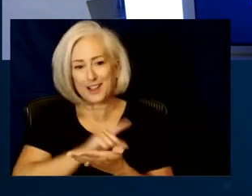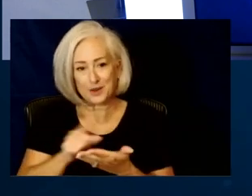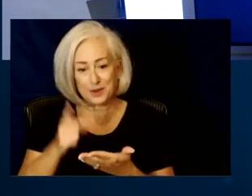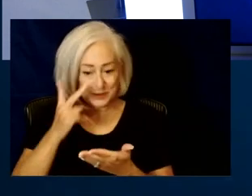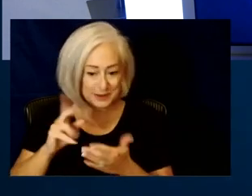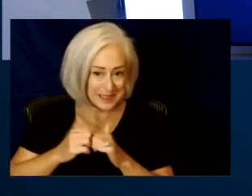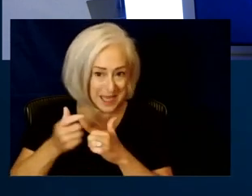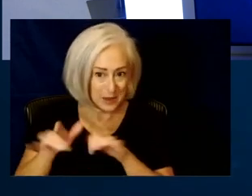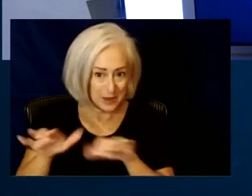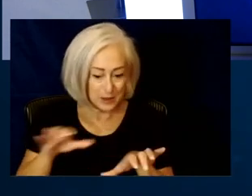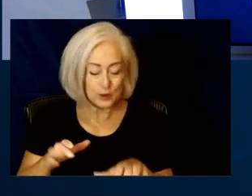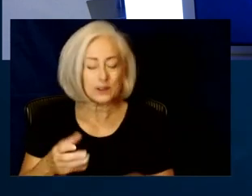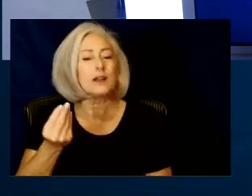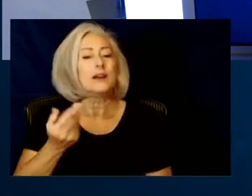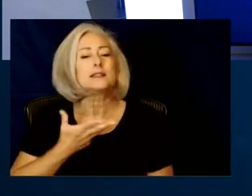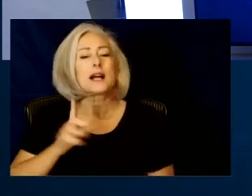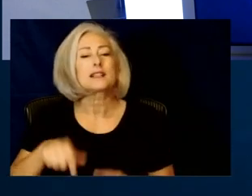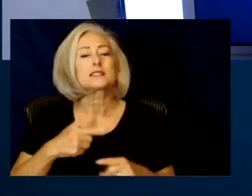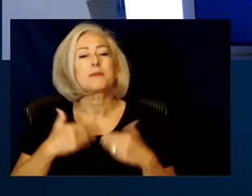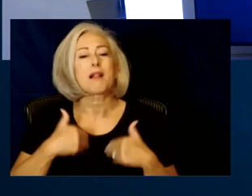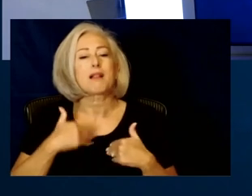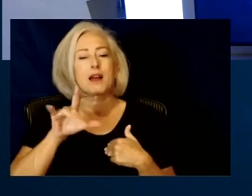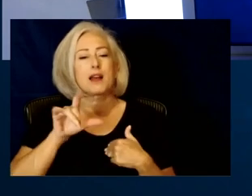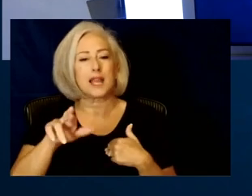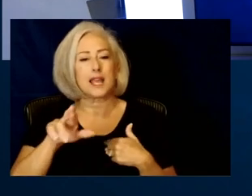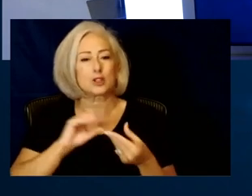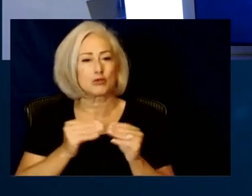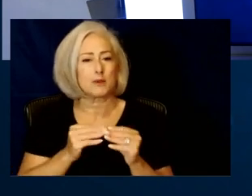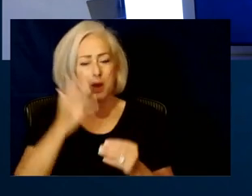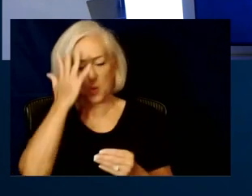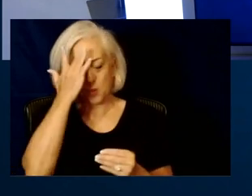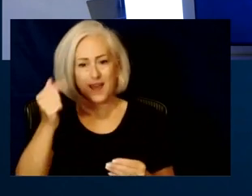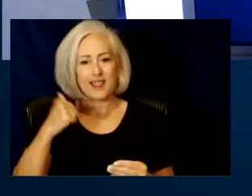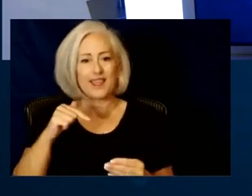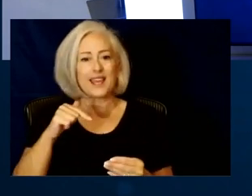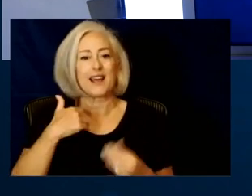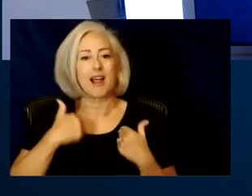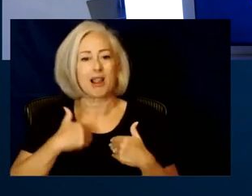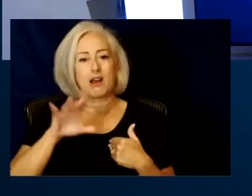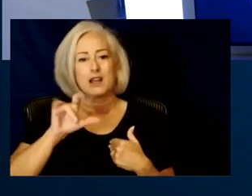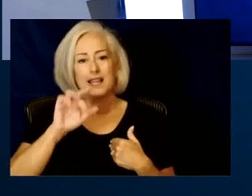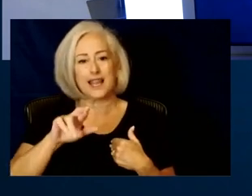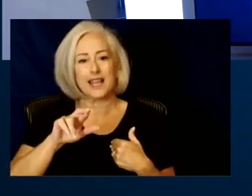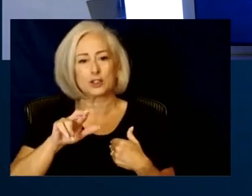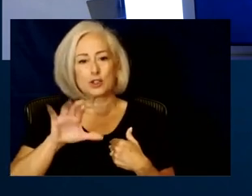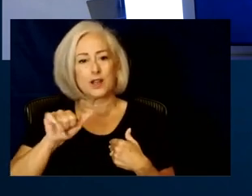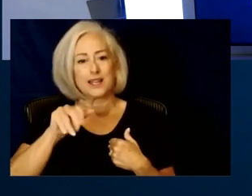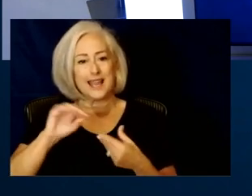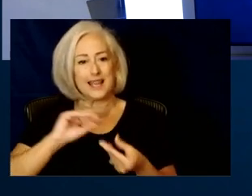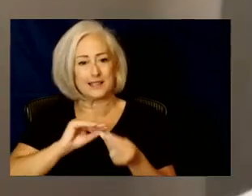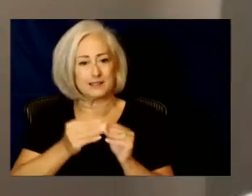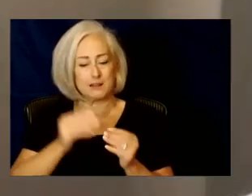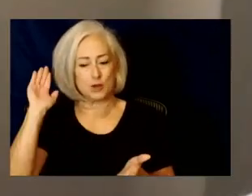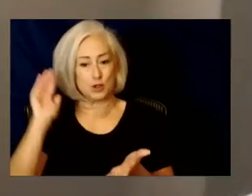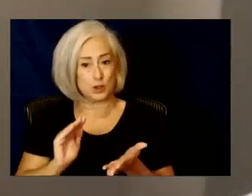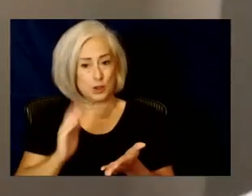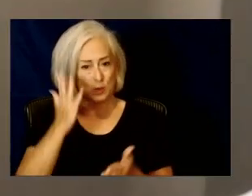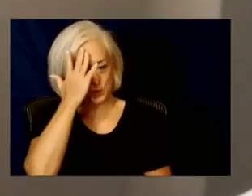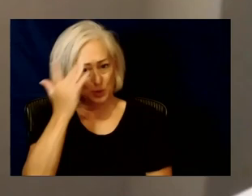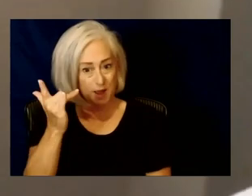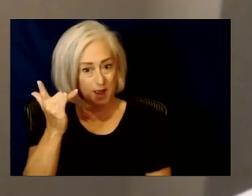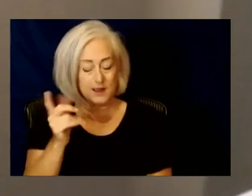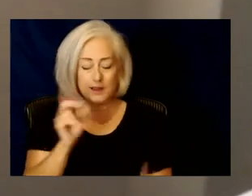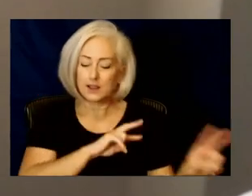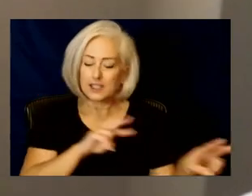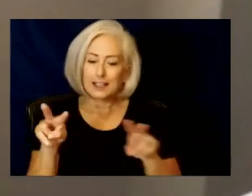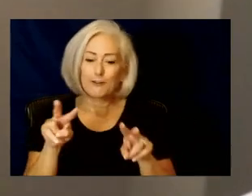about the lung cancer numbers. Why do you think cancer cases are going down? Lung cancer cases are down a little bit. Yeah, if you look at the lung